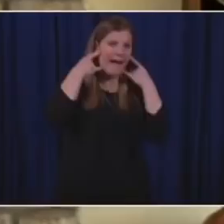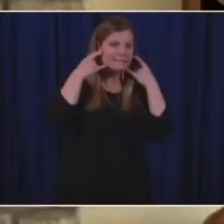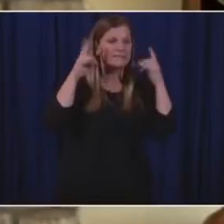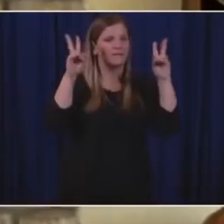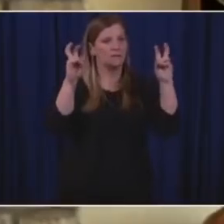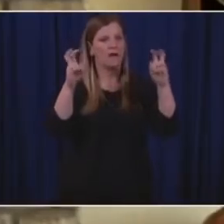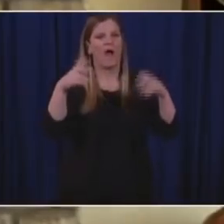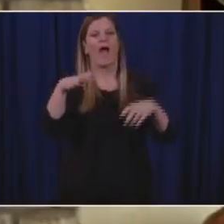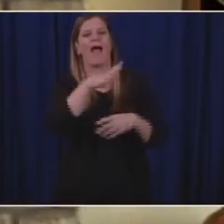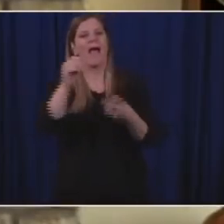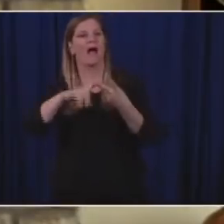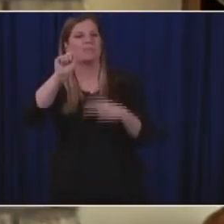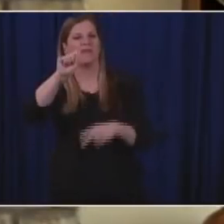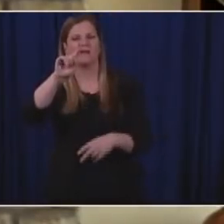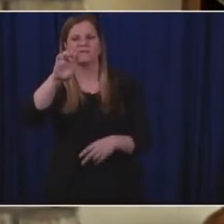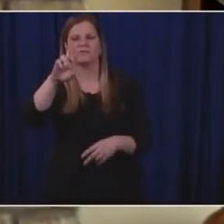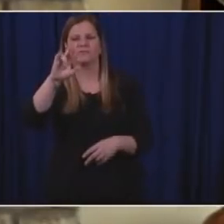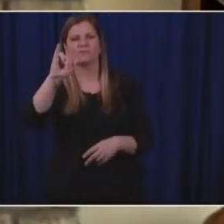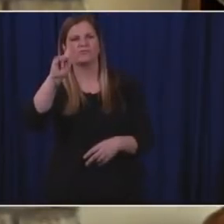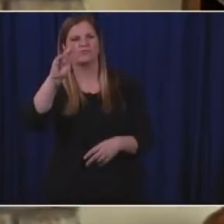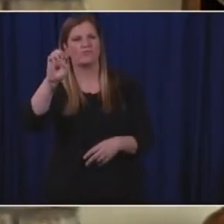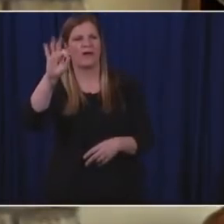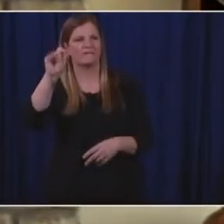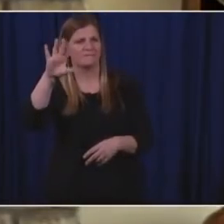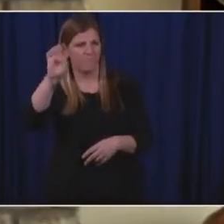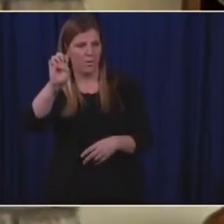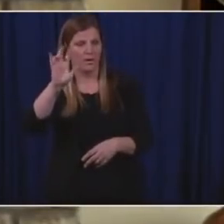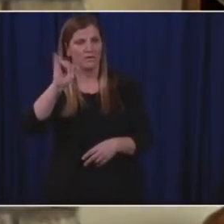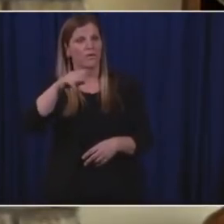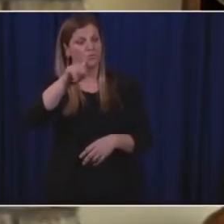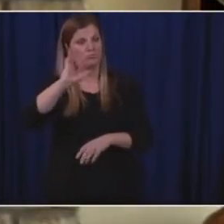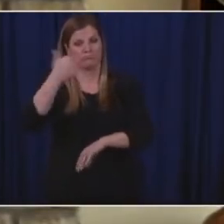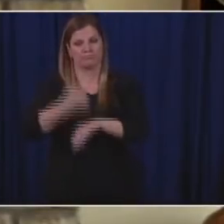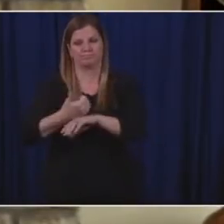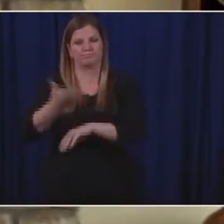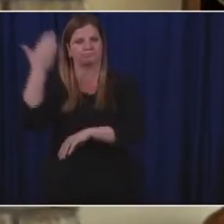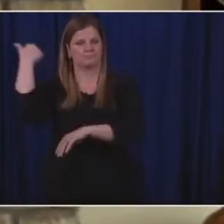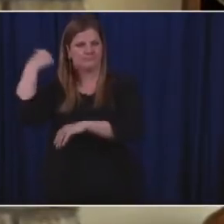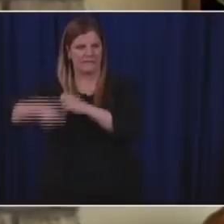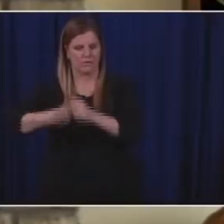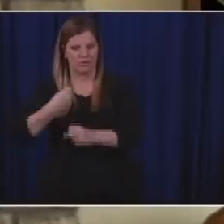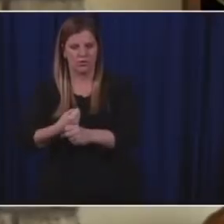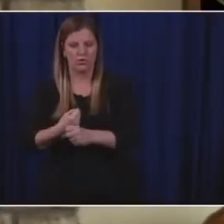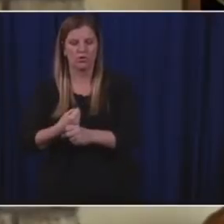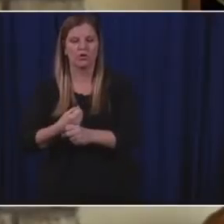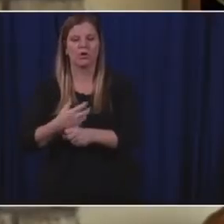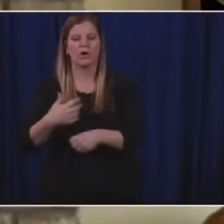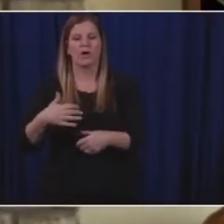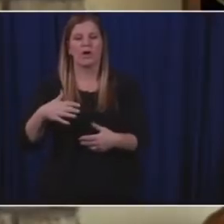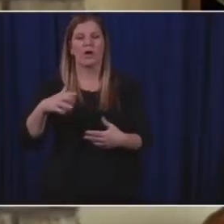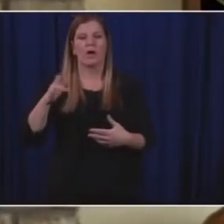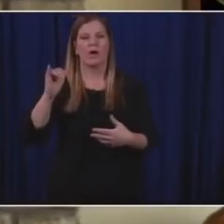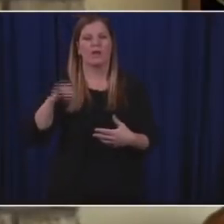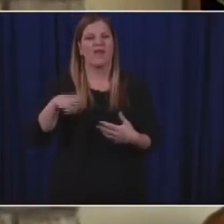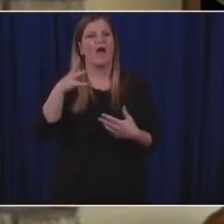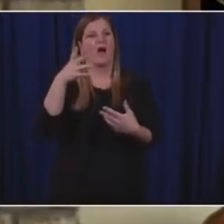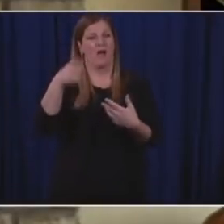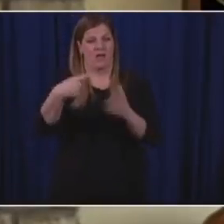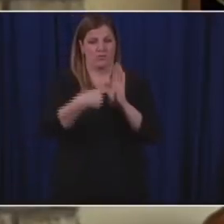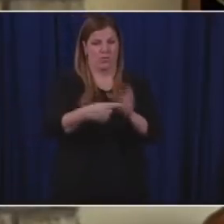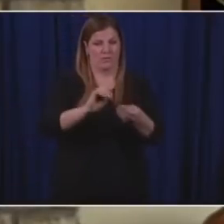which found earlier this year that the share of Black Ohioans who